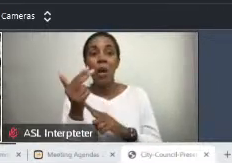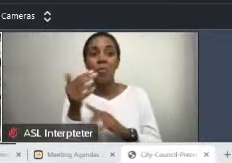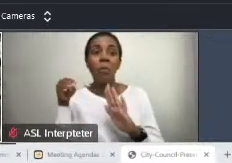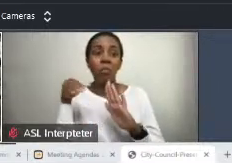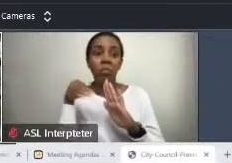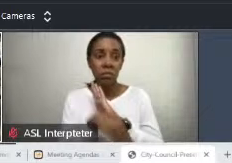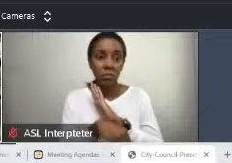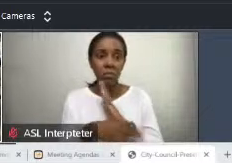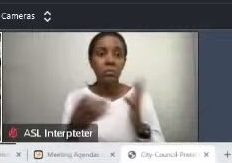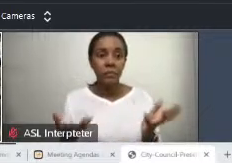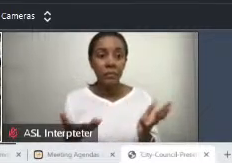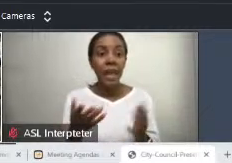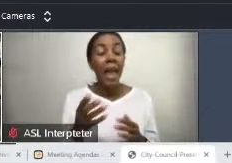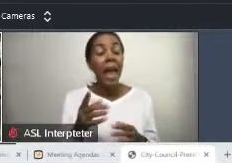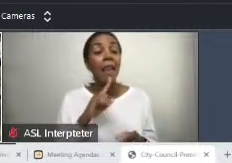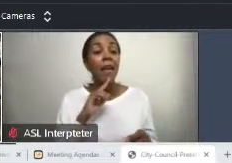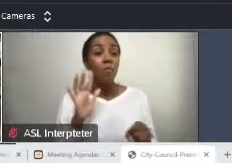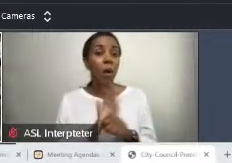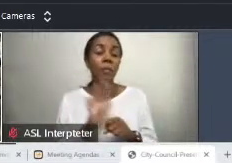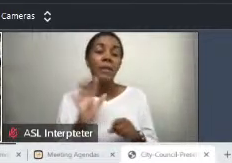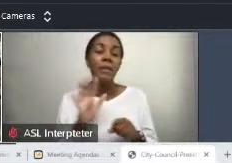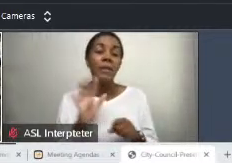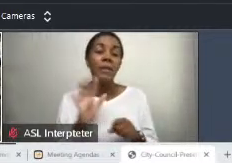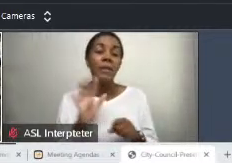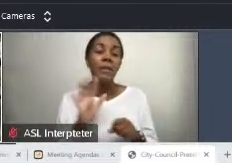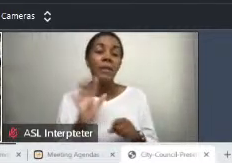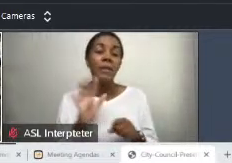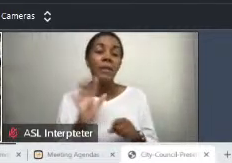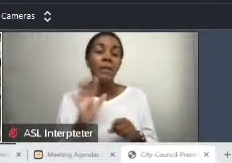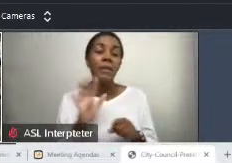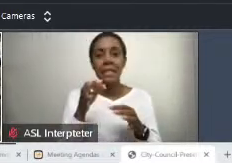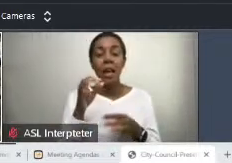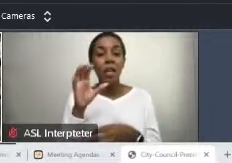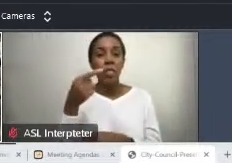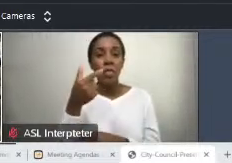as active as Central Gardens is, that there's no